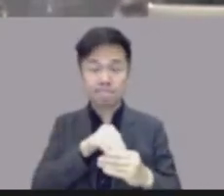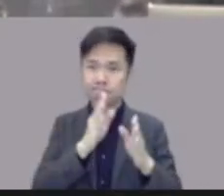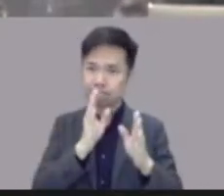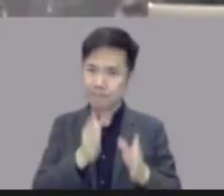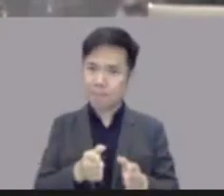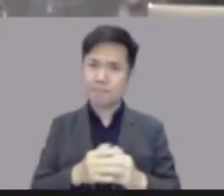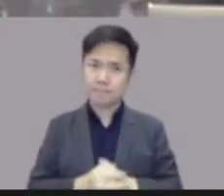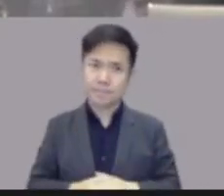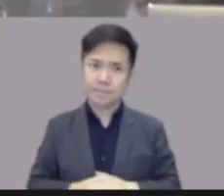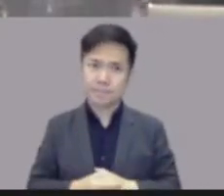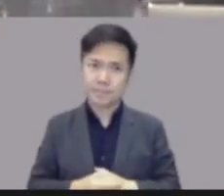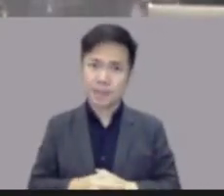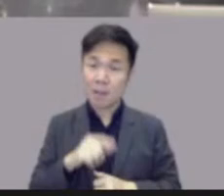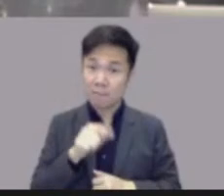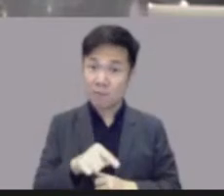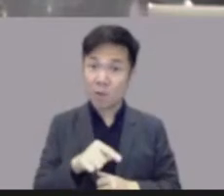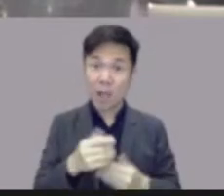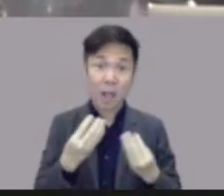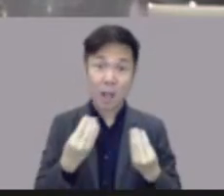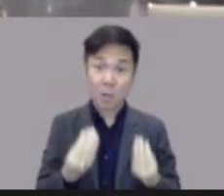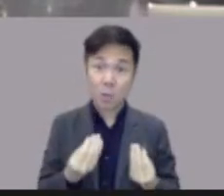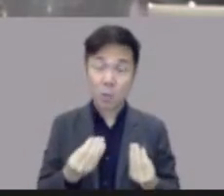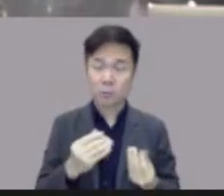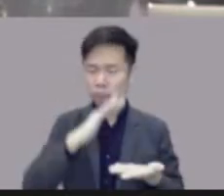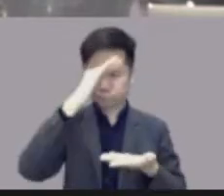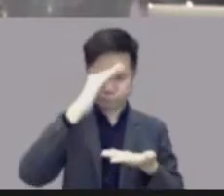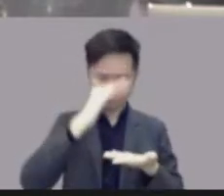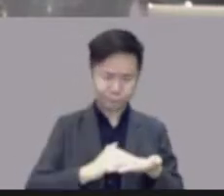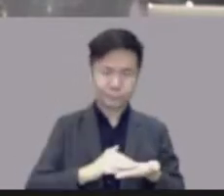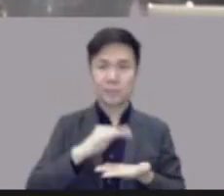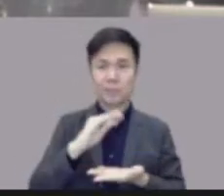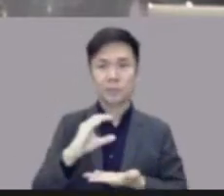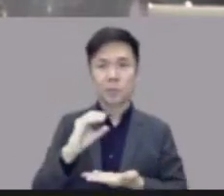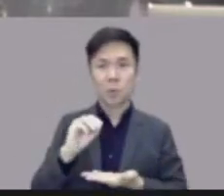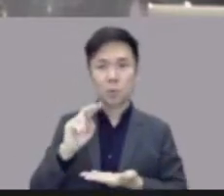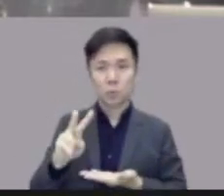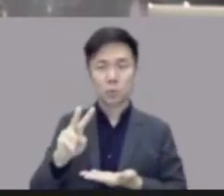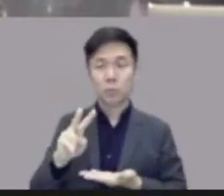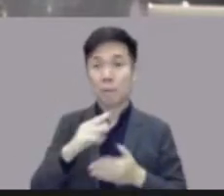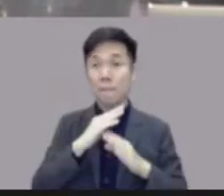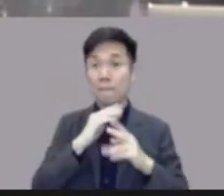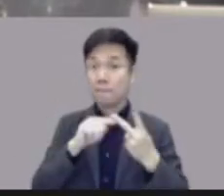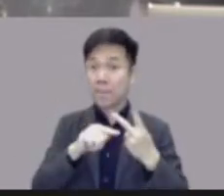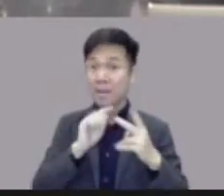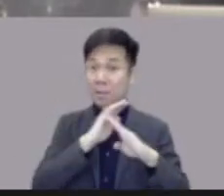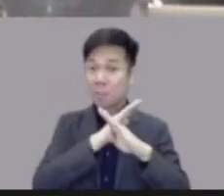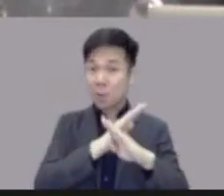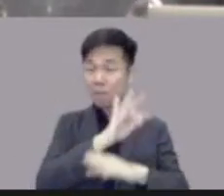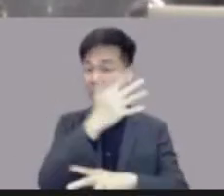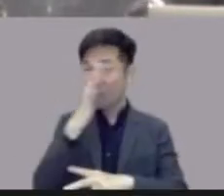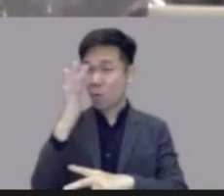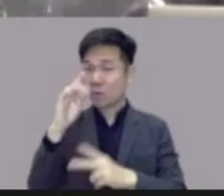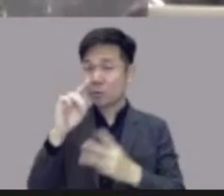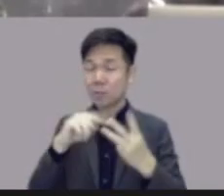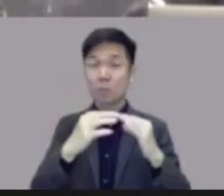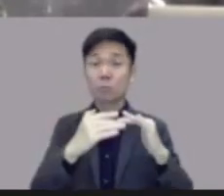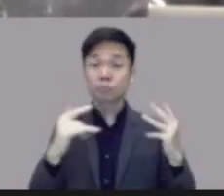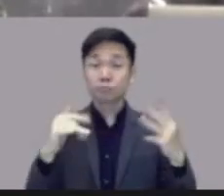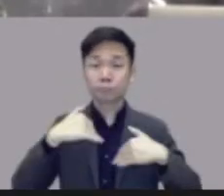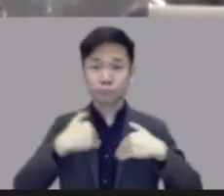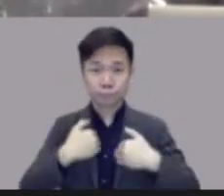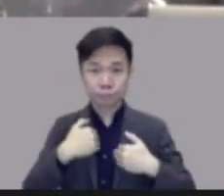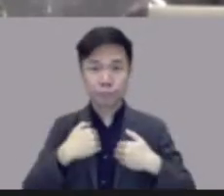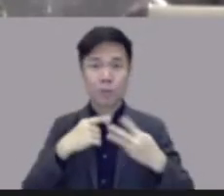tool in reducing carbon emissions protecting forest and biodiversity enhancing resilience